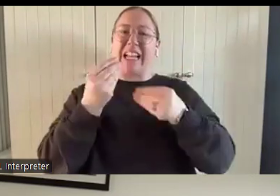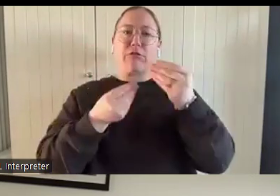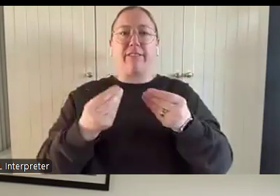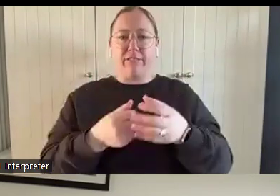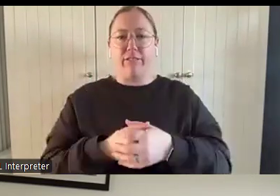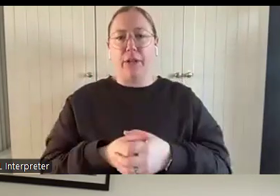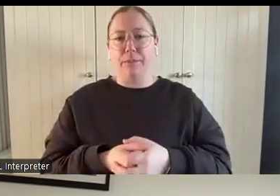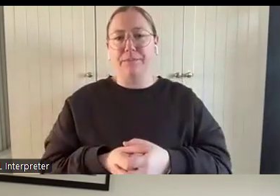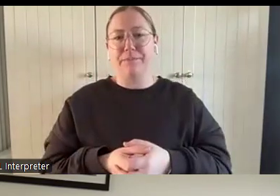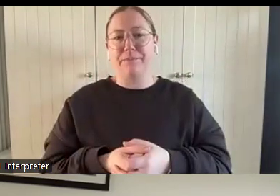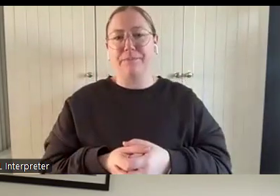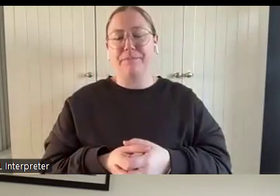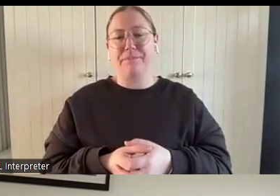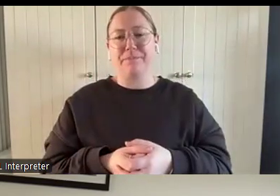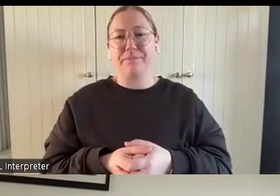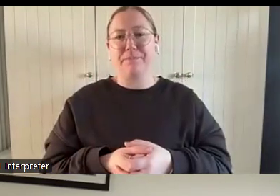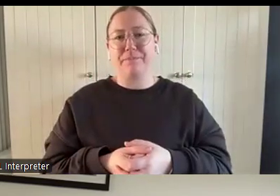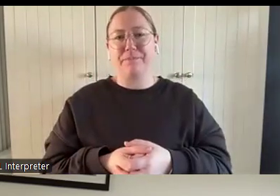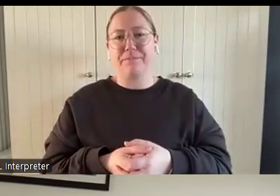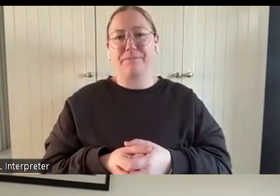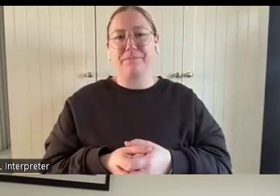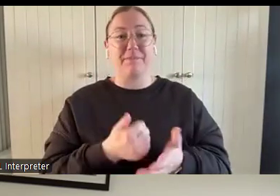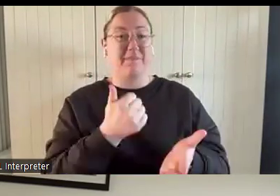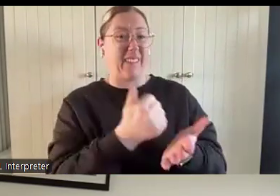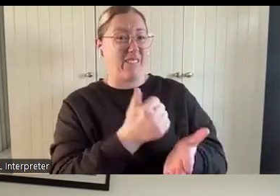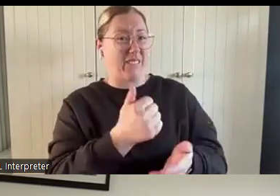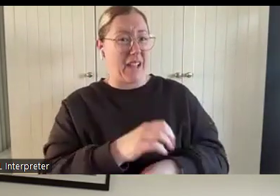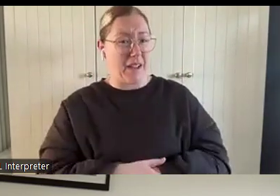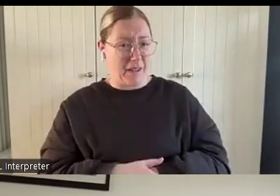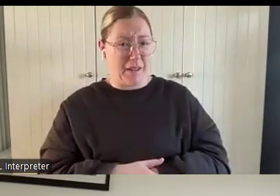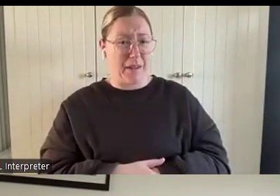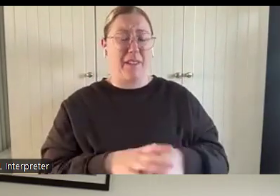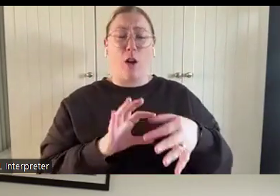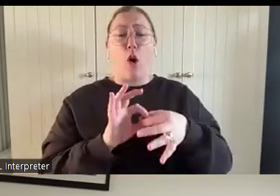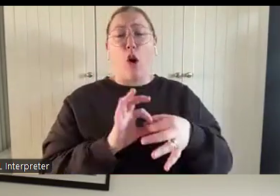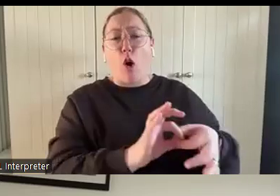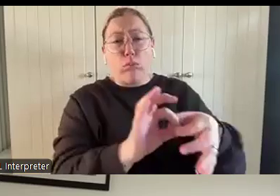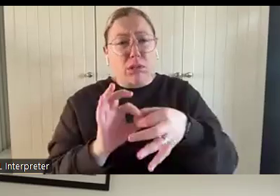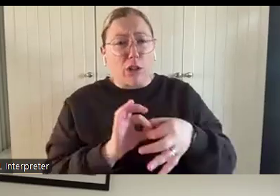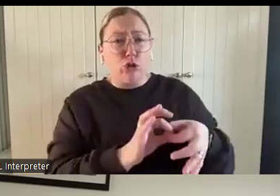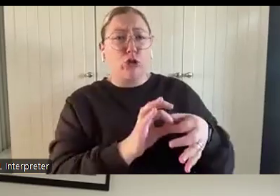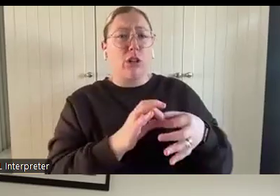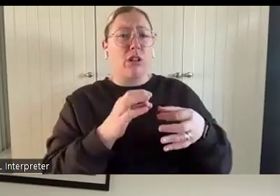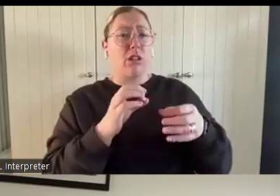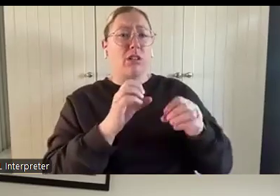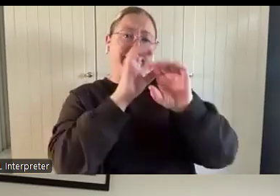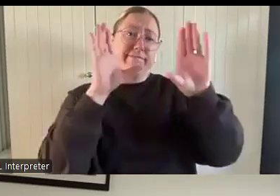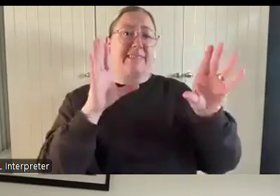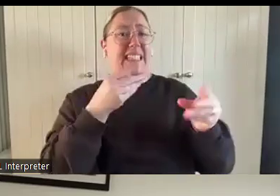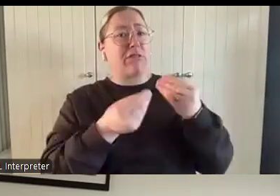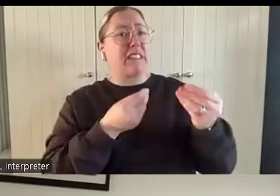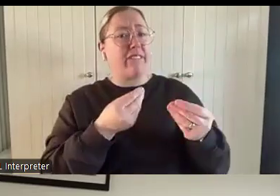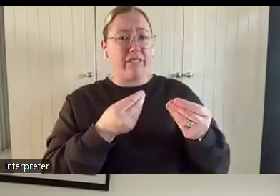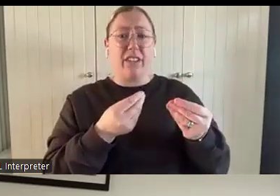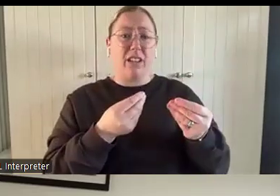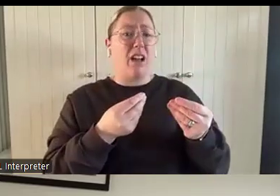IMAS. Brilliant. And the co-production narrative really was a great value alignment, with the work that